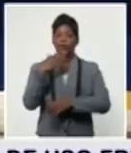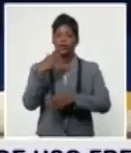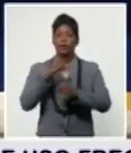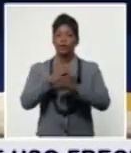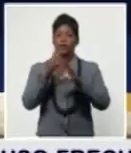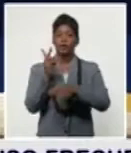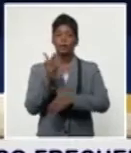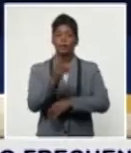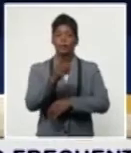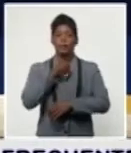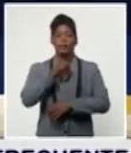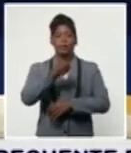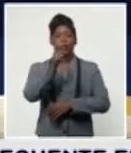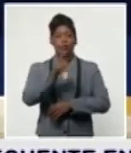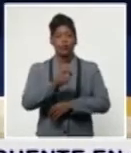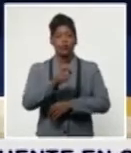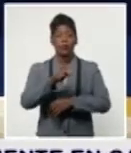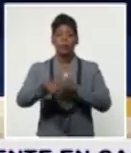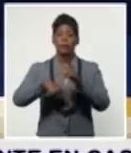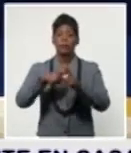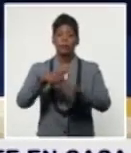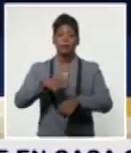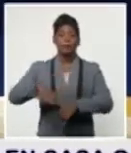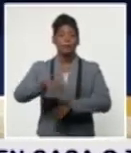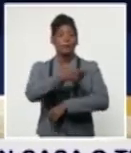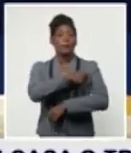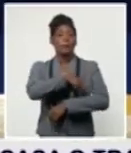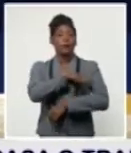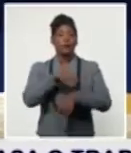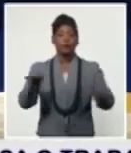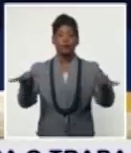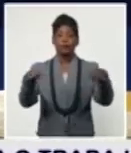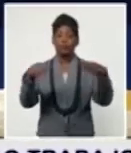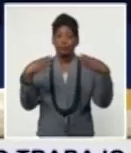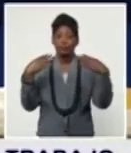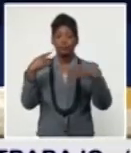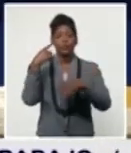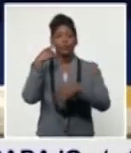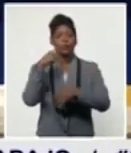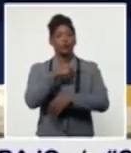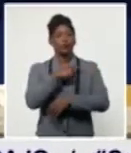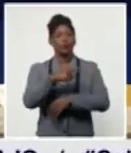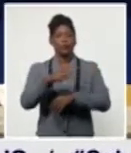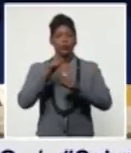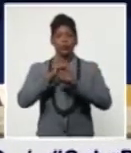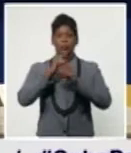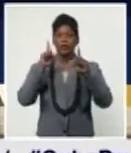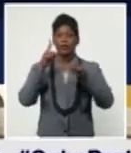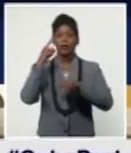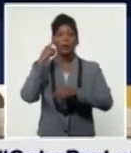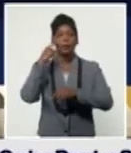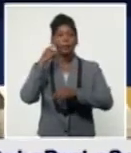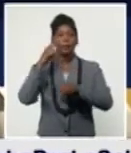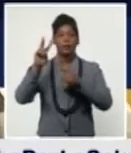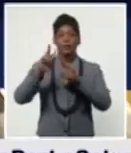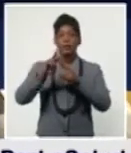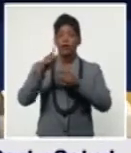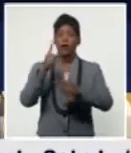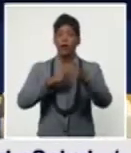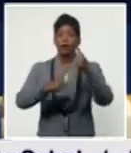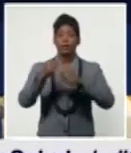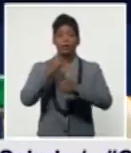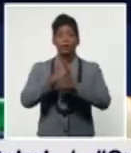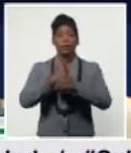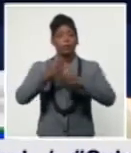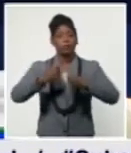Good morning to you, good morning to Abdiel and to all people who are up and watching this as children and going to school. Good morning to all those